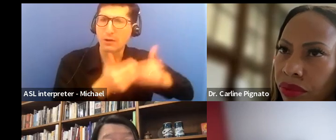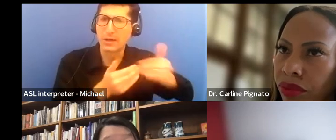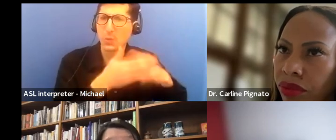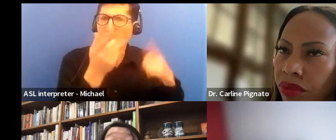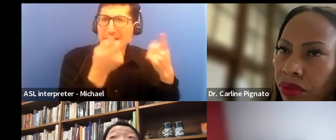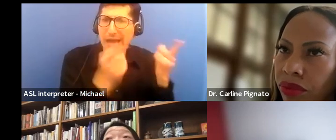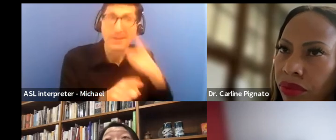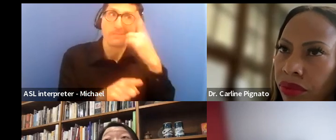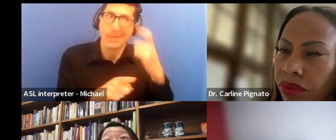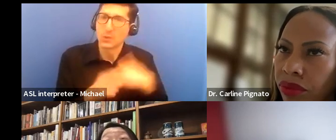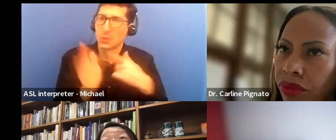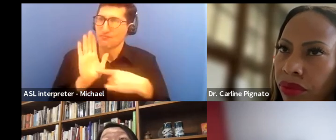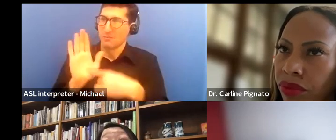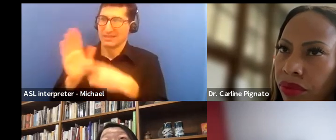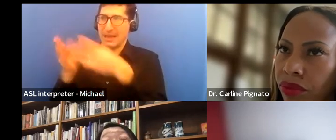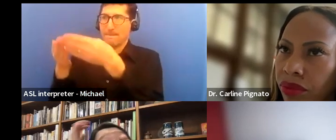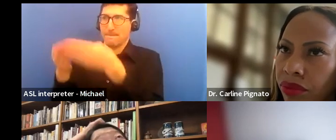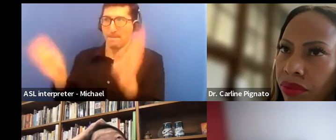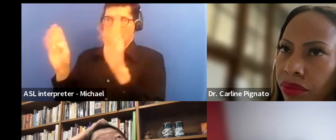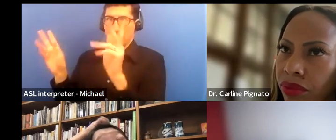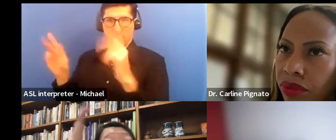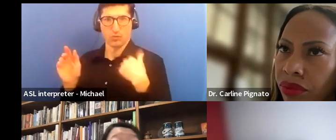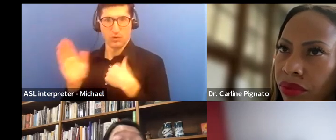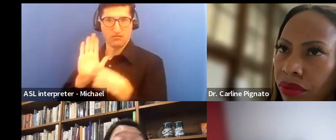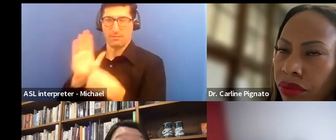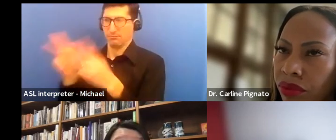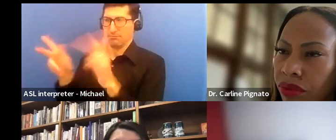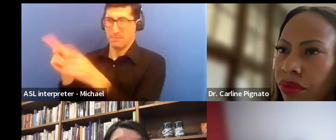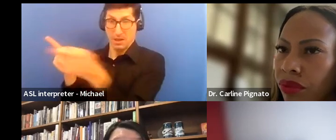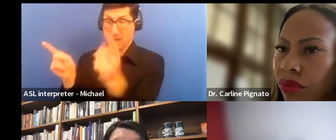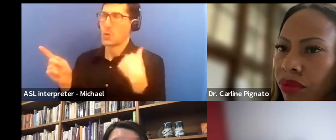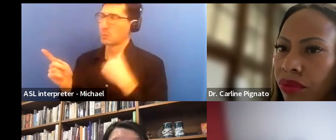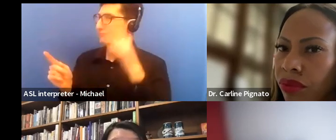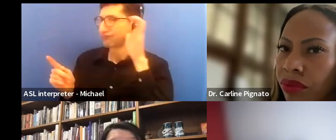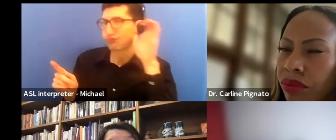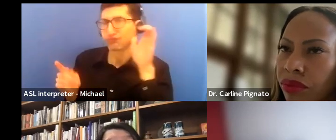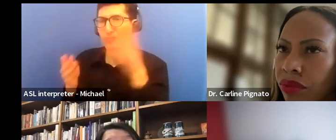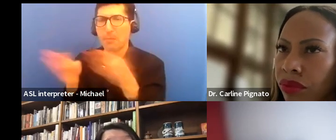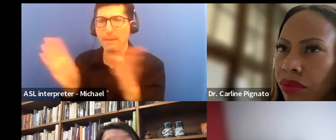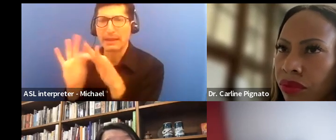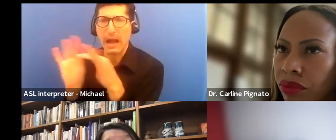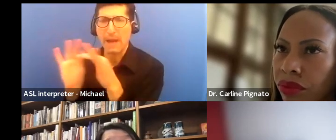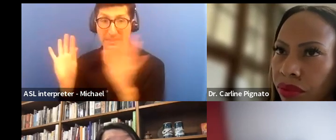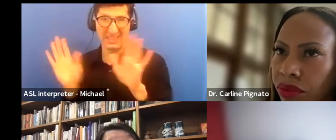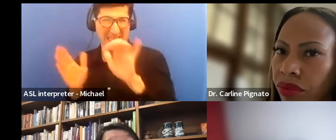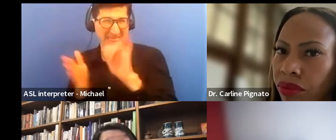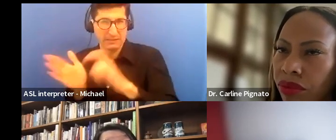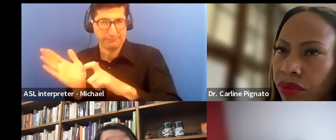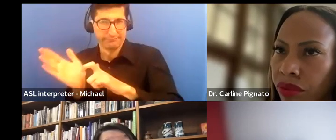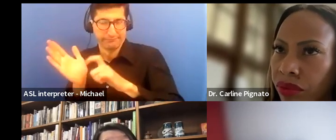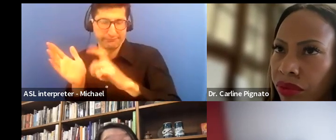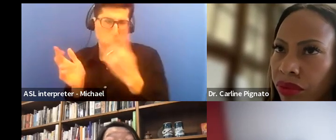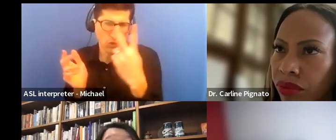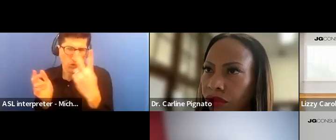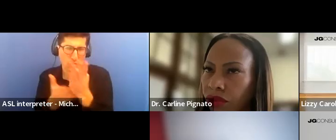public's business, and then we will take public comments. Right, so those are the 2 public pieces that we usually do